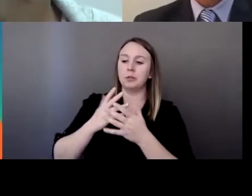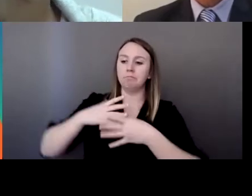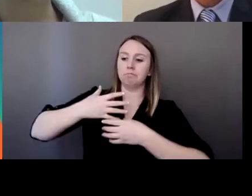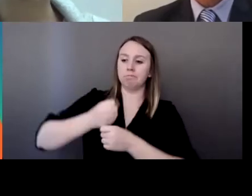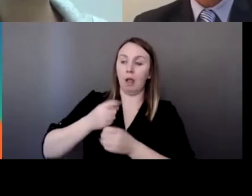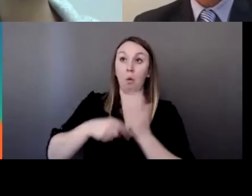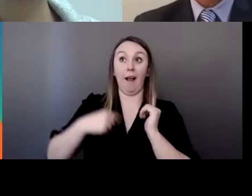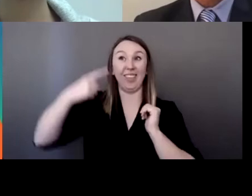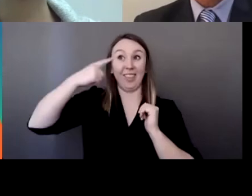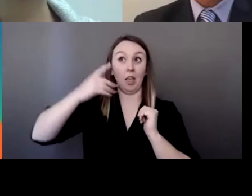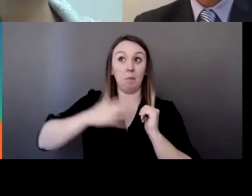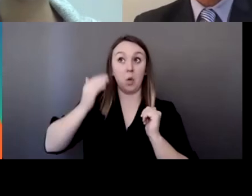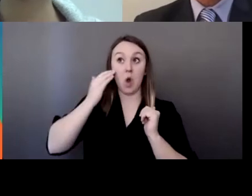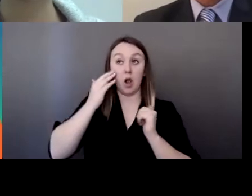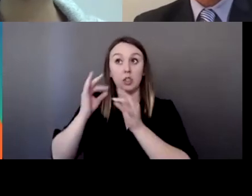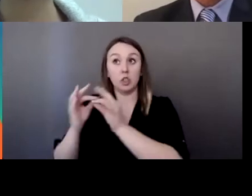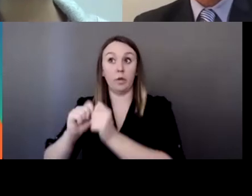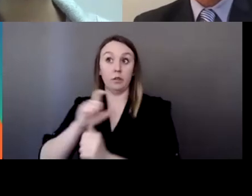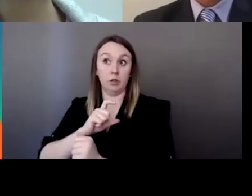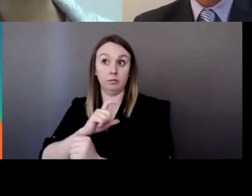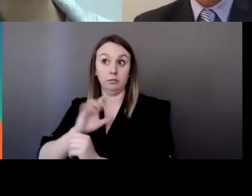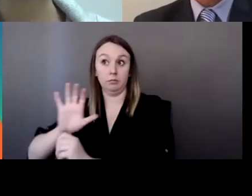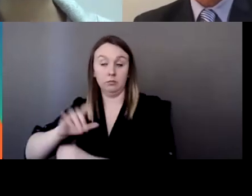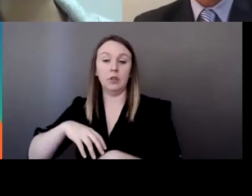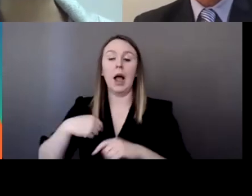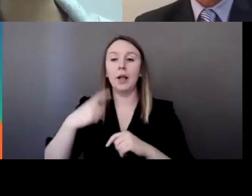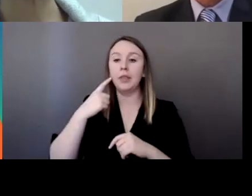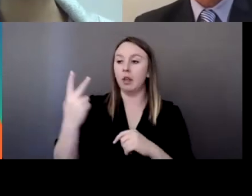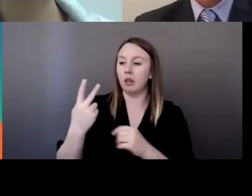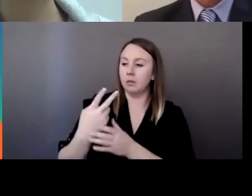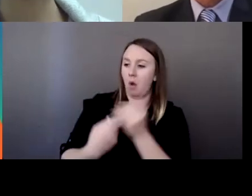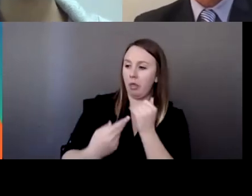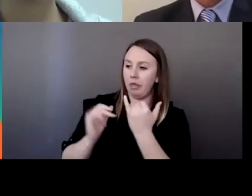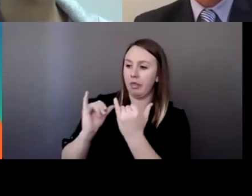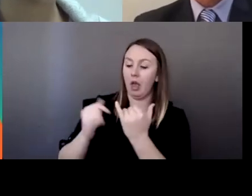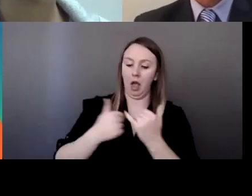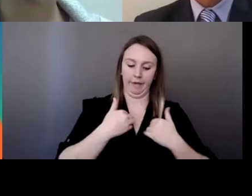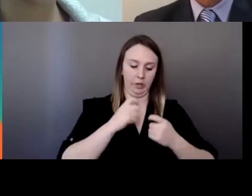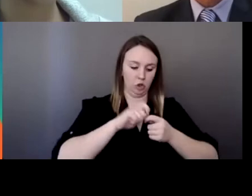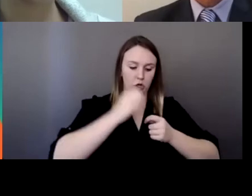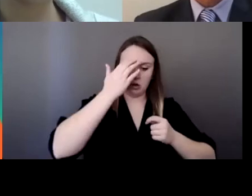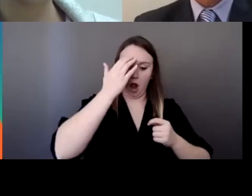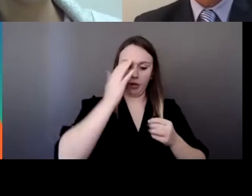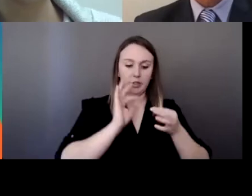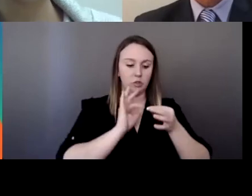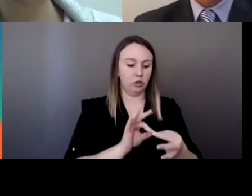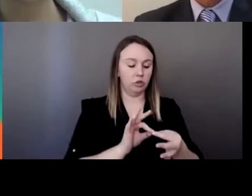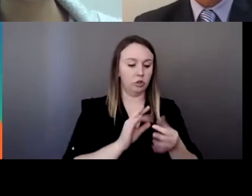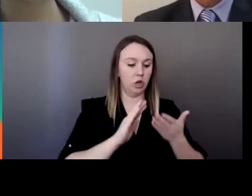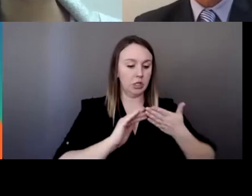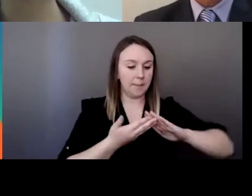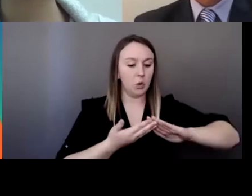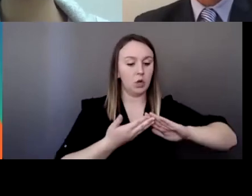side. Like, I think we're two sides of the same coin, Ernie, in that I have a certain level of knowledge around like